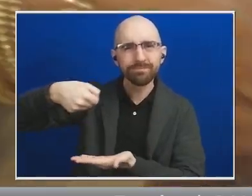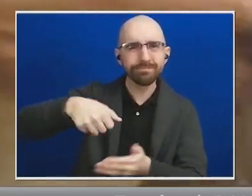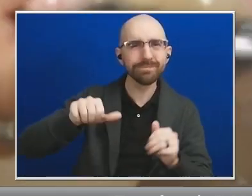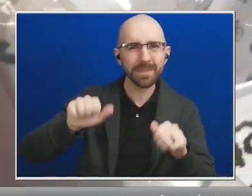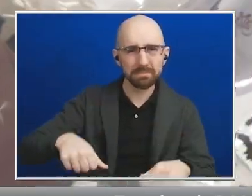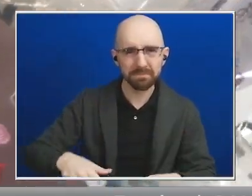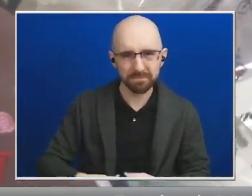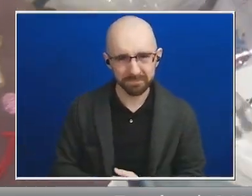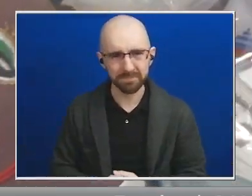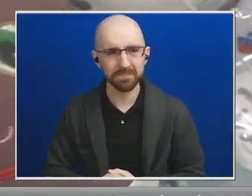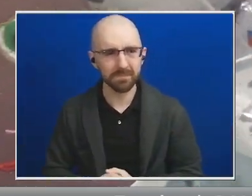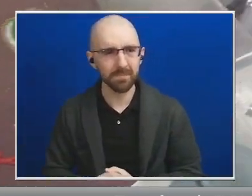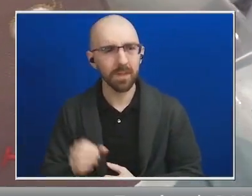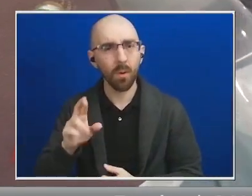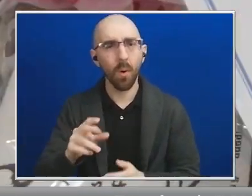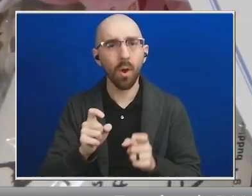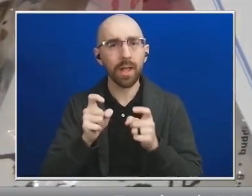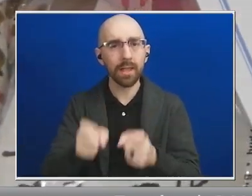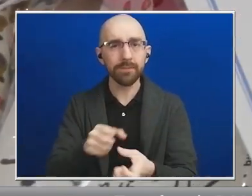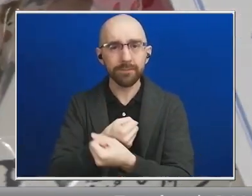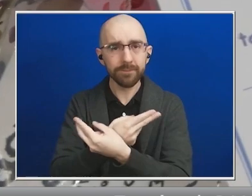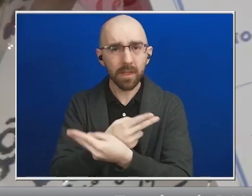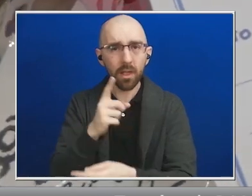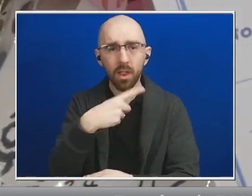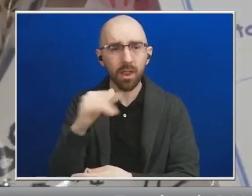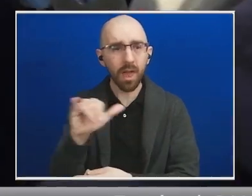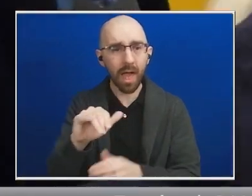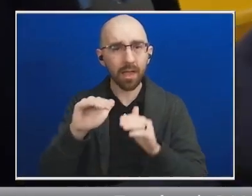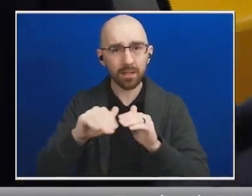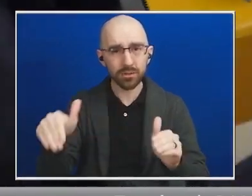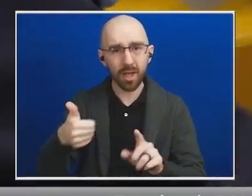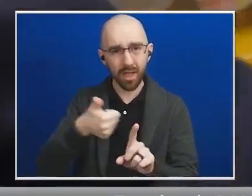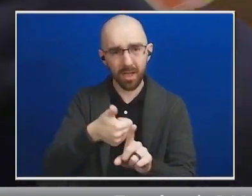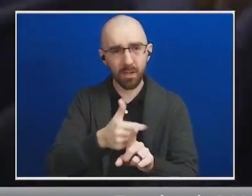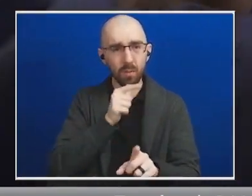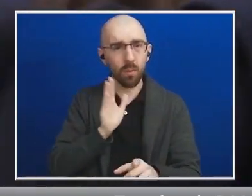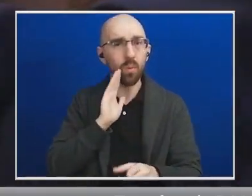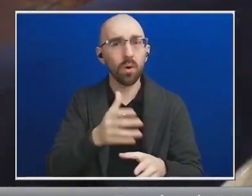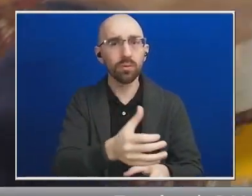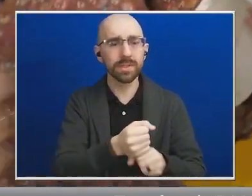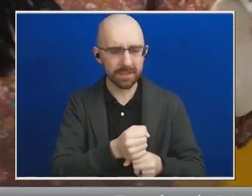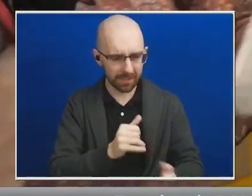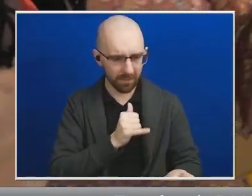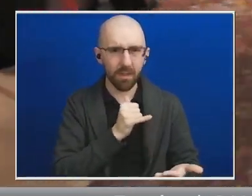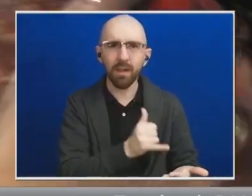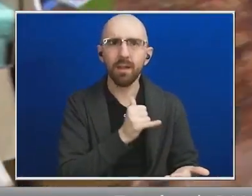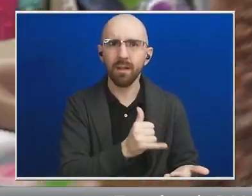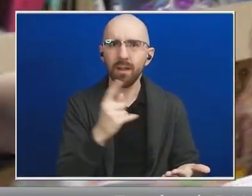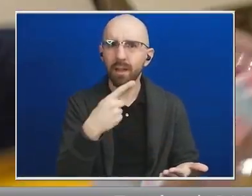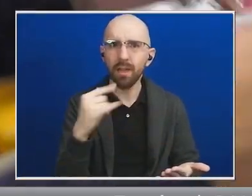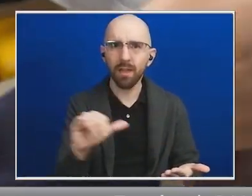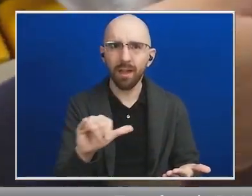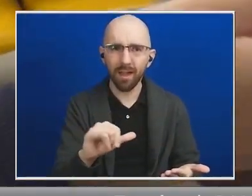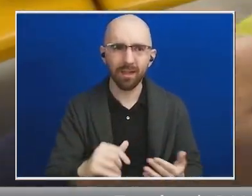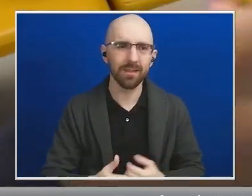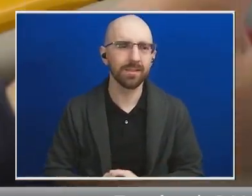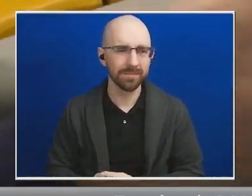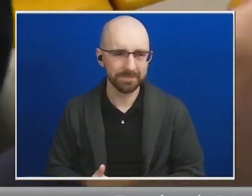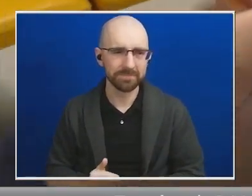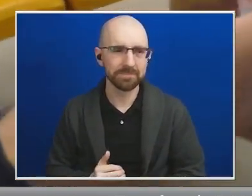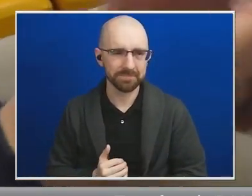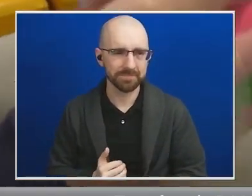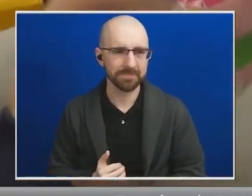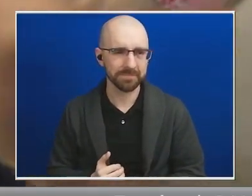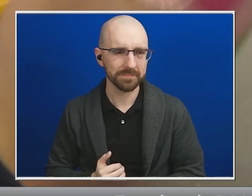Or a gift that looks like the child who's about to receive it. I will swap you. Perfect. Oh, you guys are swapping